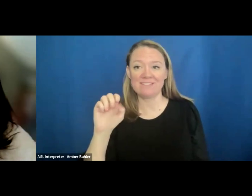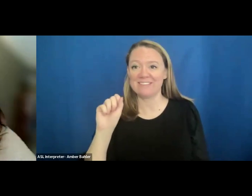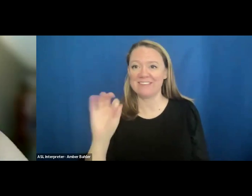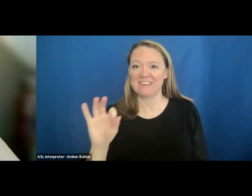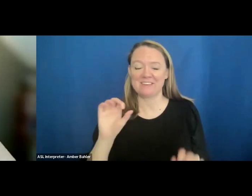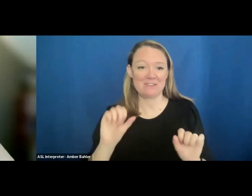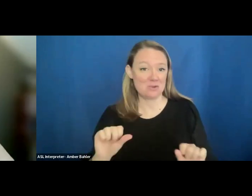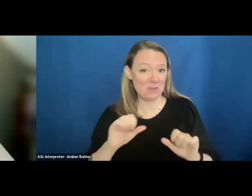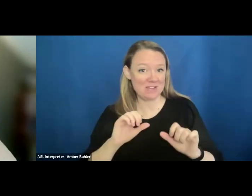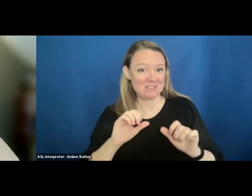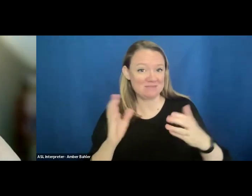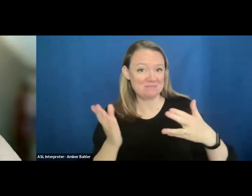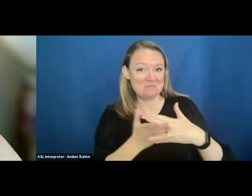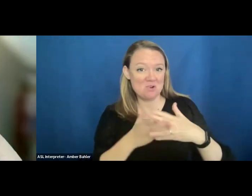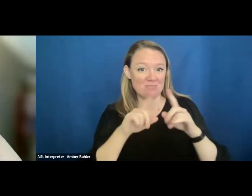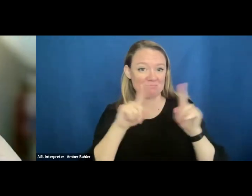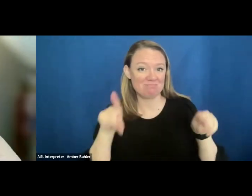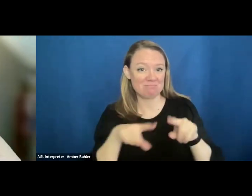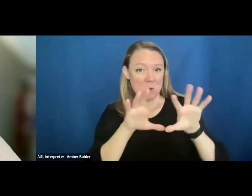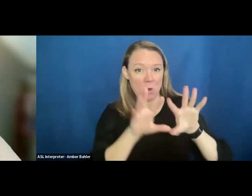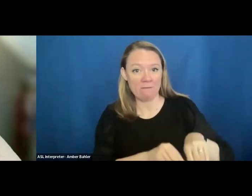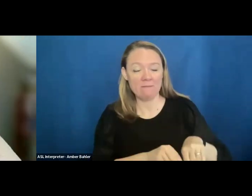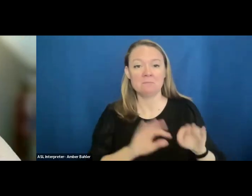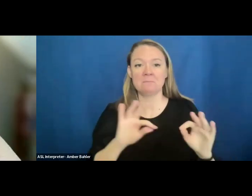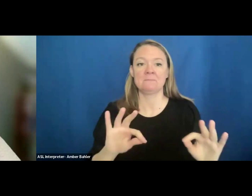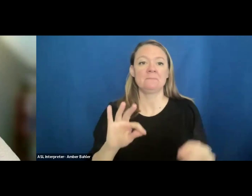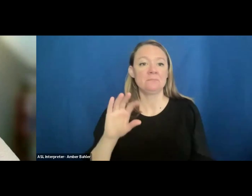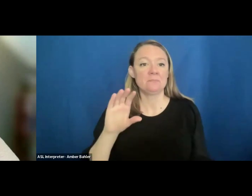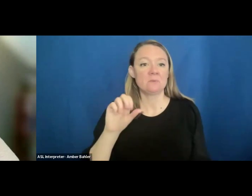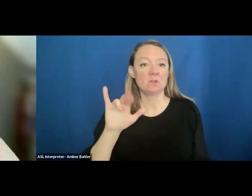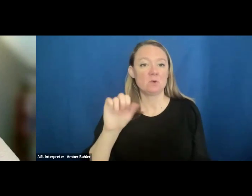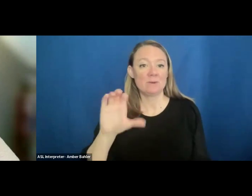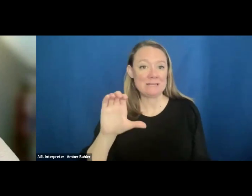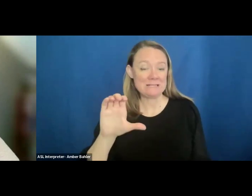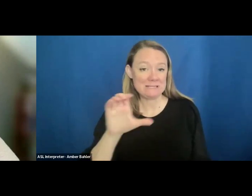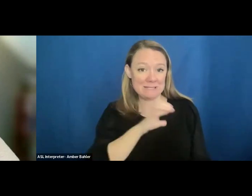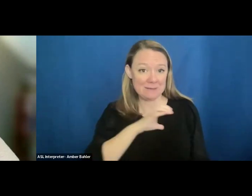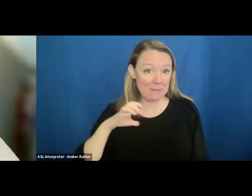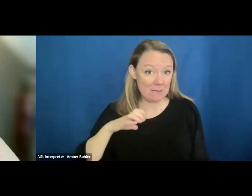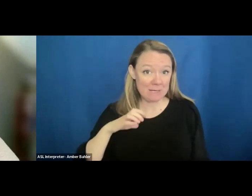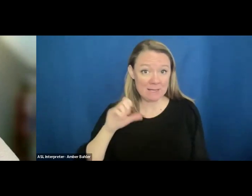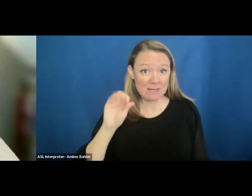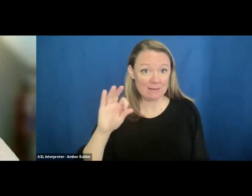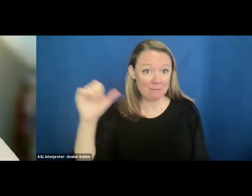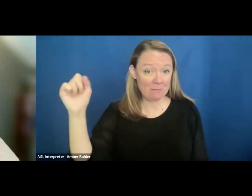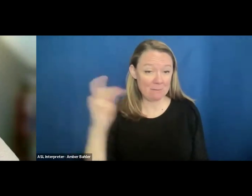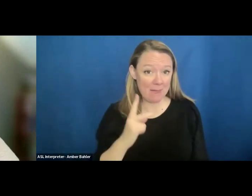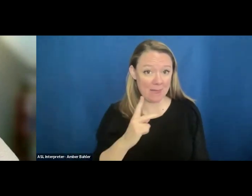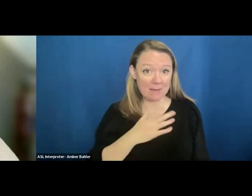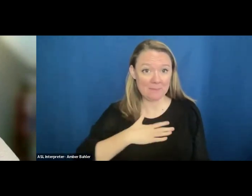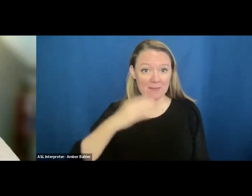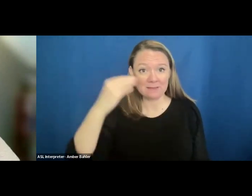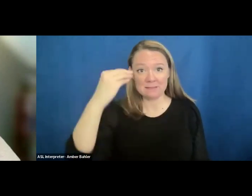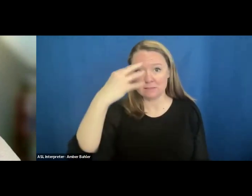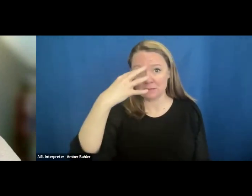All right. And CRIS committee members, as you come back, if you wouldn't mind turning on your video camera, if that's available to you, that'll